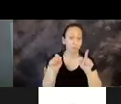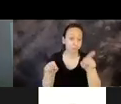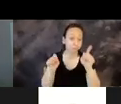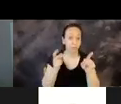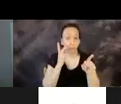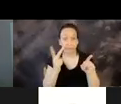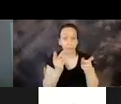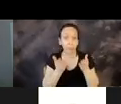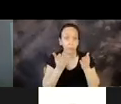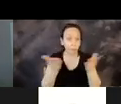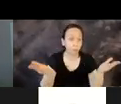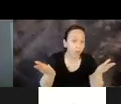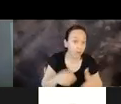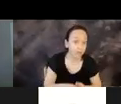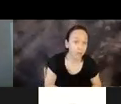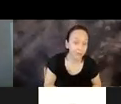So this